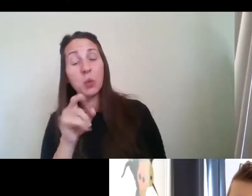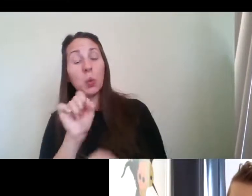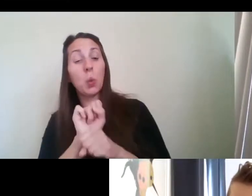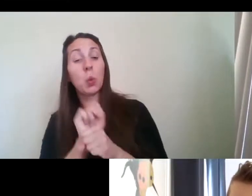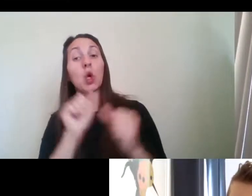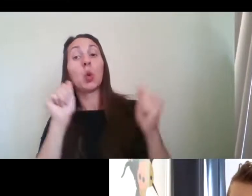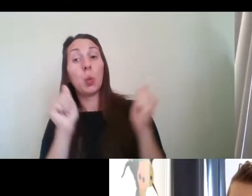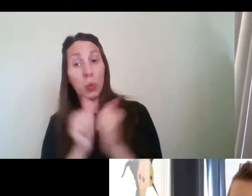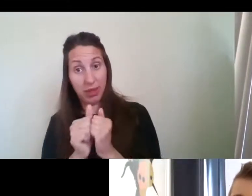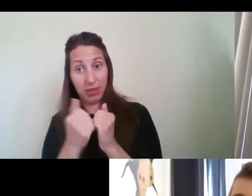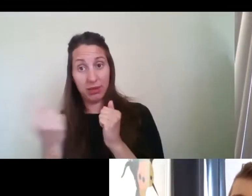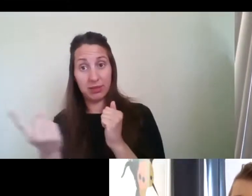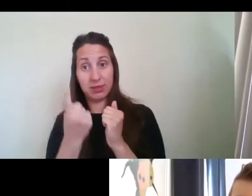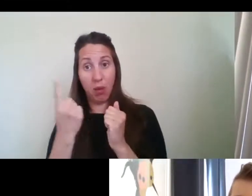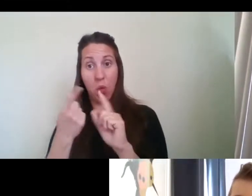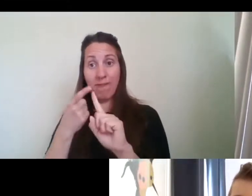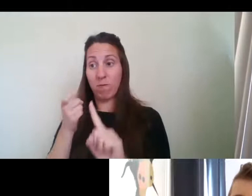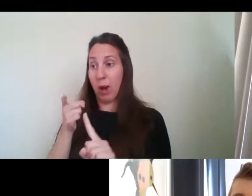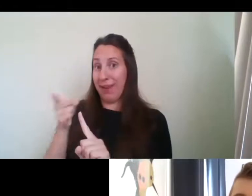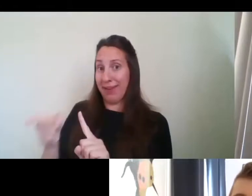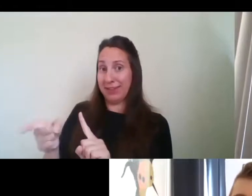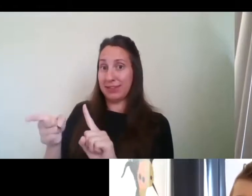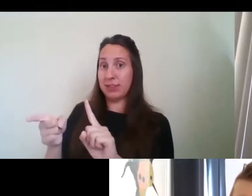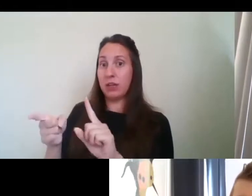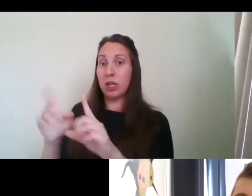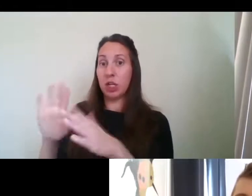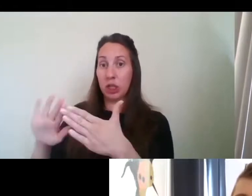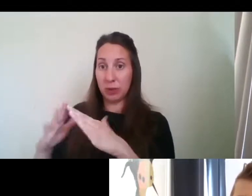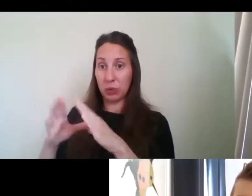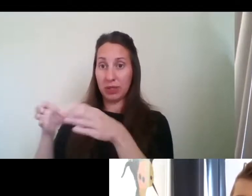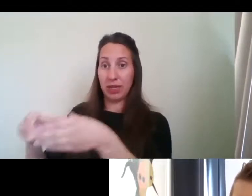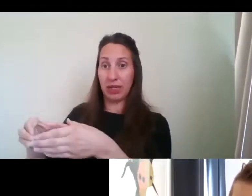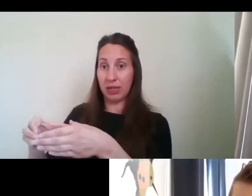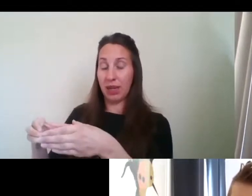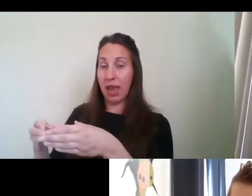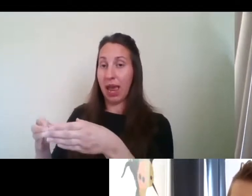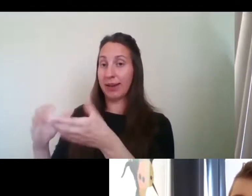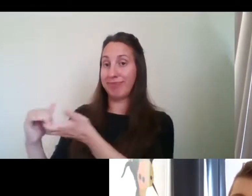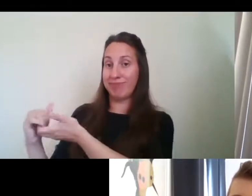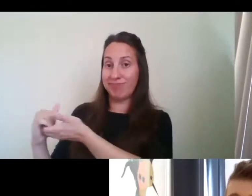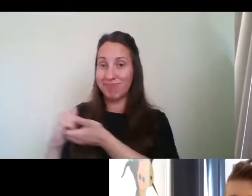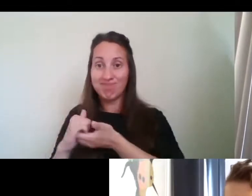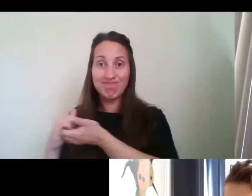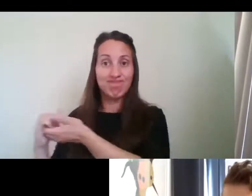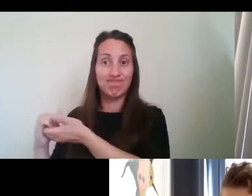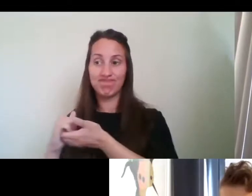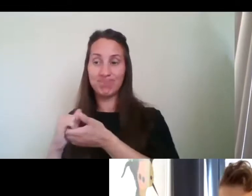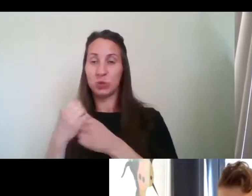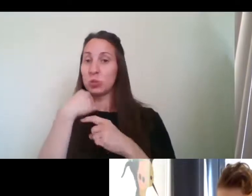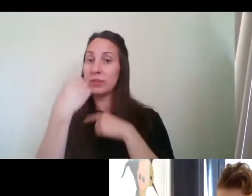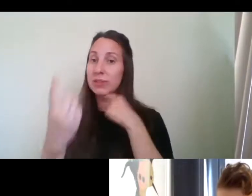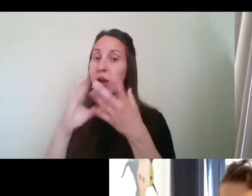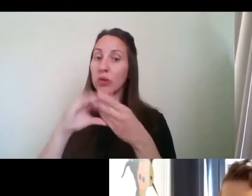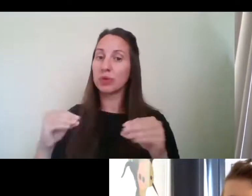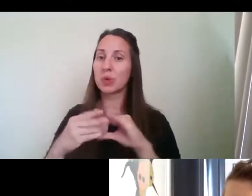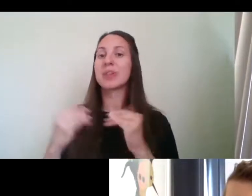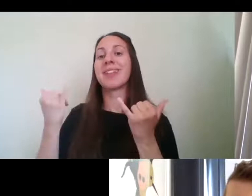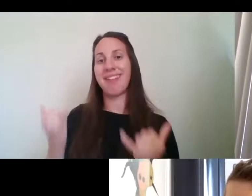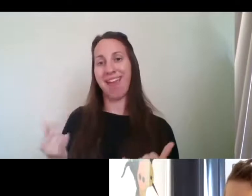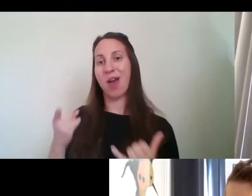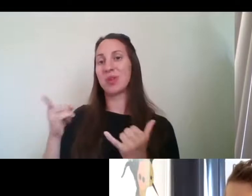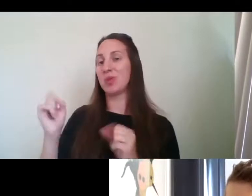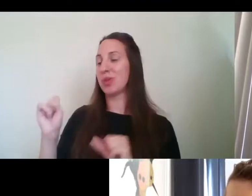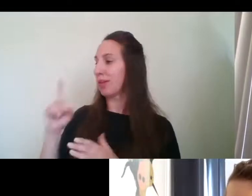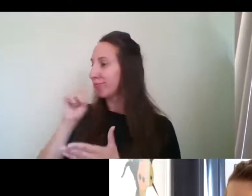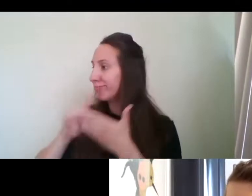a marginalized community and you are working alongside of them to tell their stories, you now have a set of checks and balances. You have people